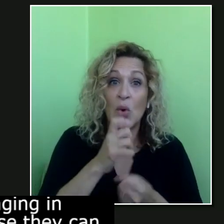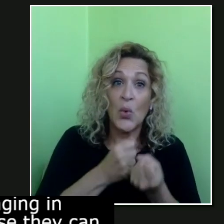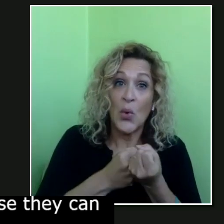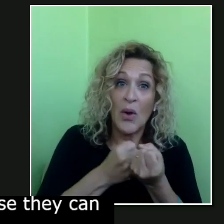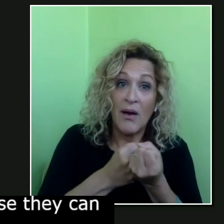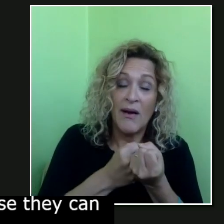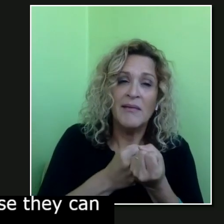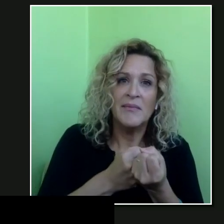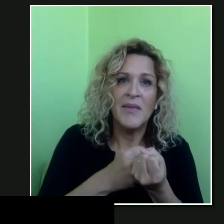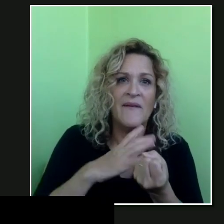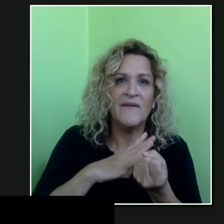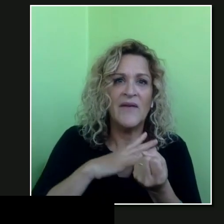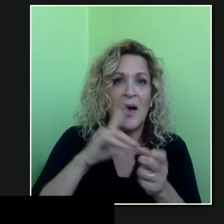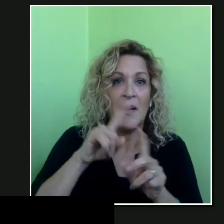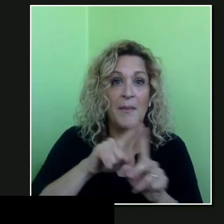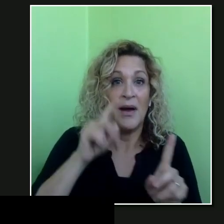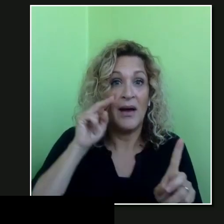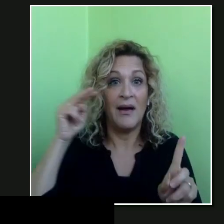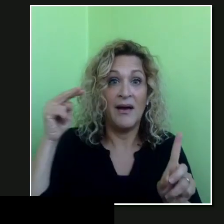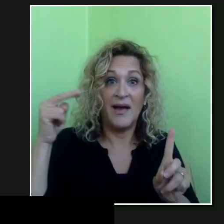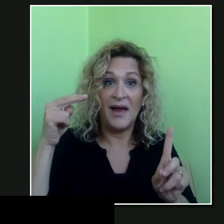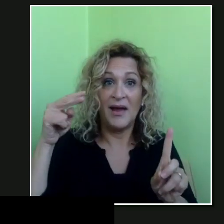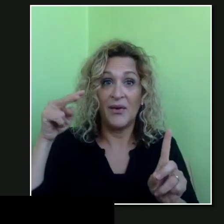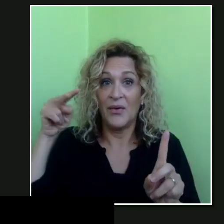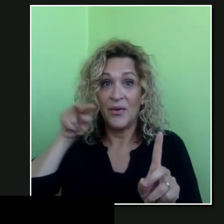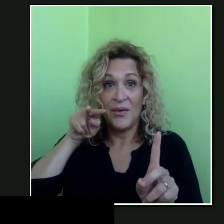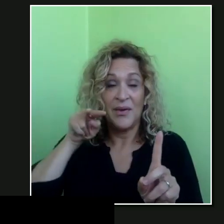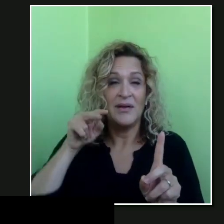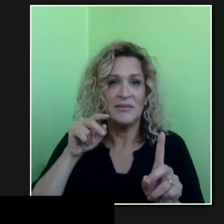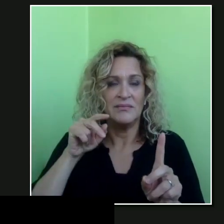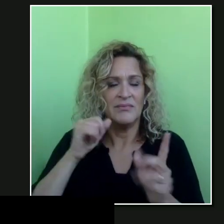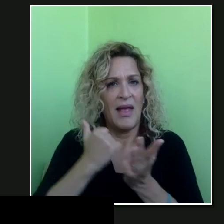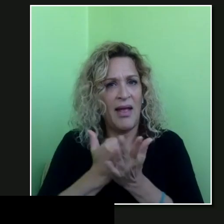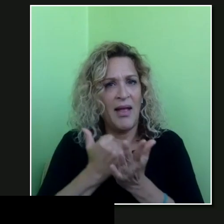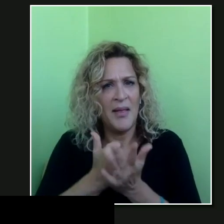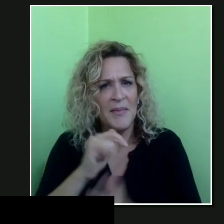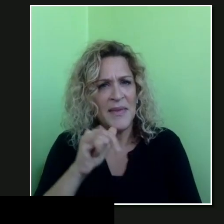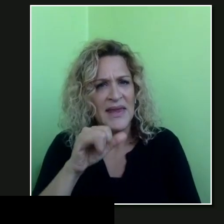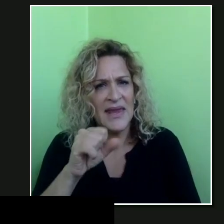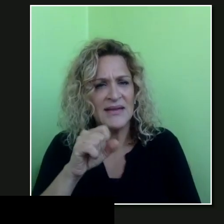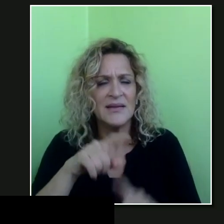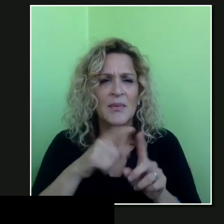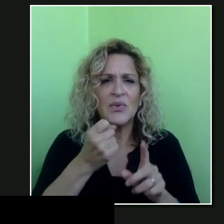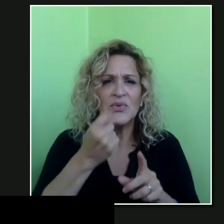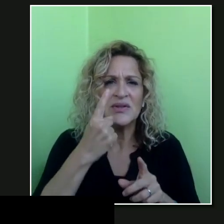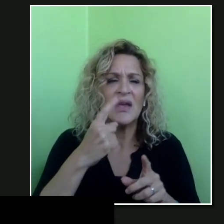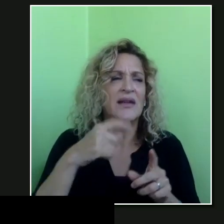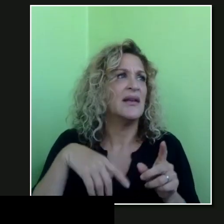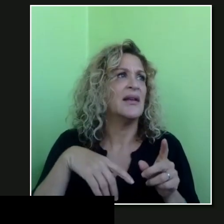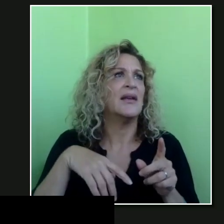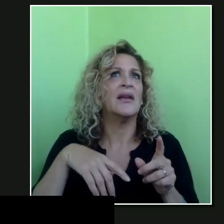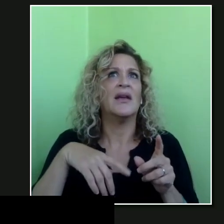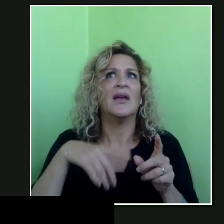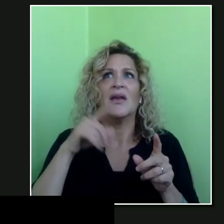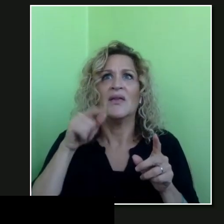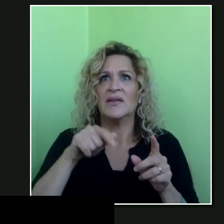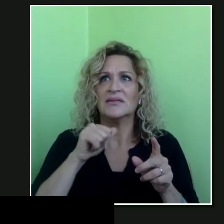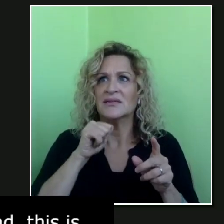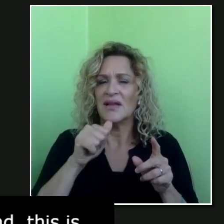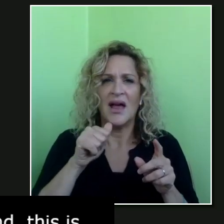helps, but in the end, this is a movement of people, not a